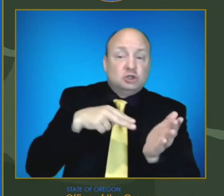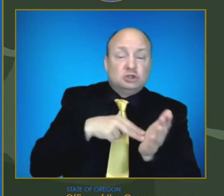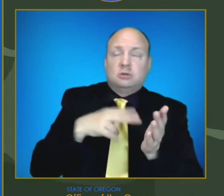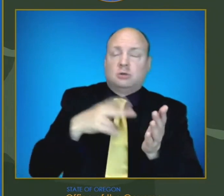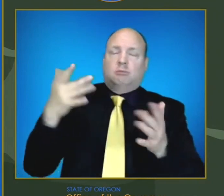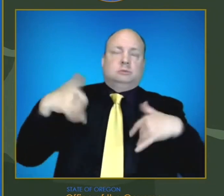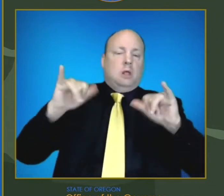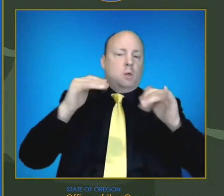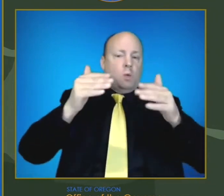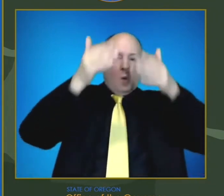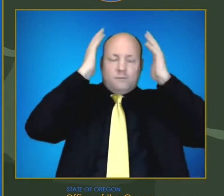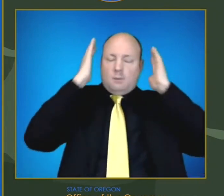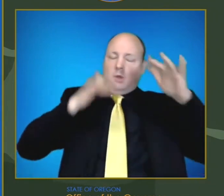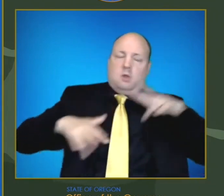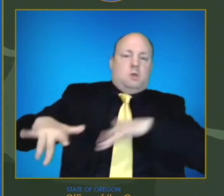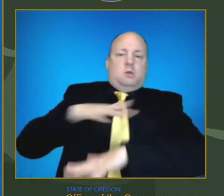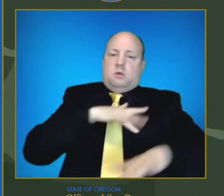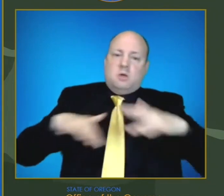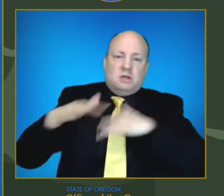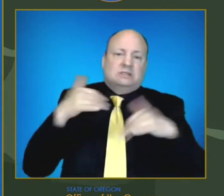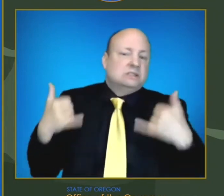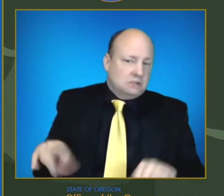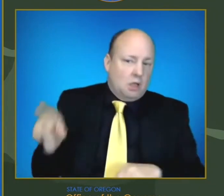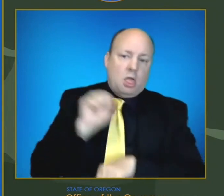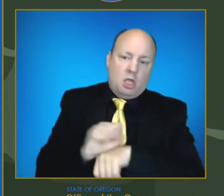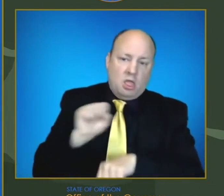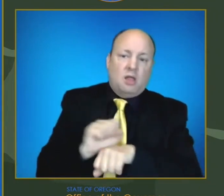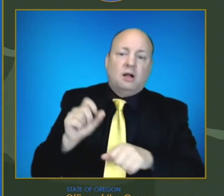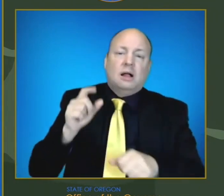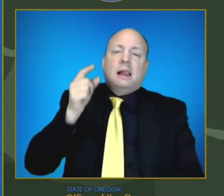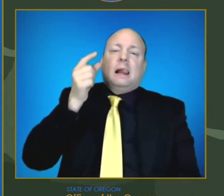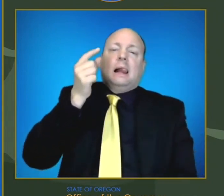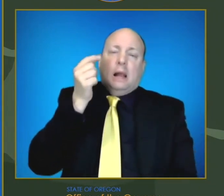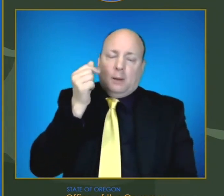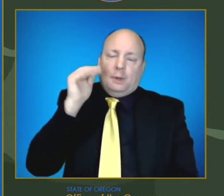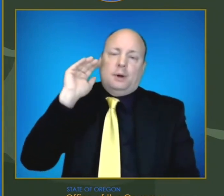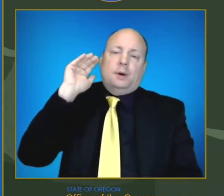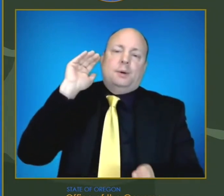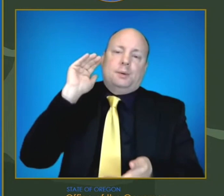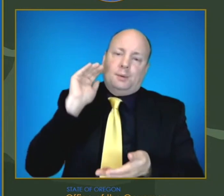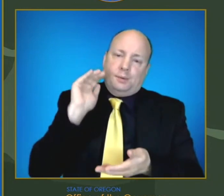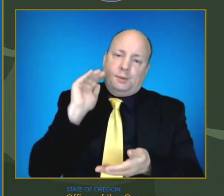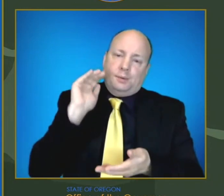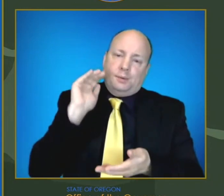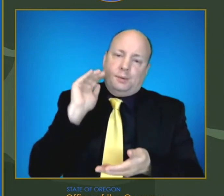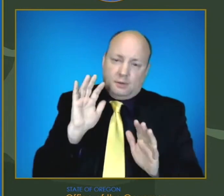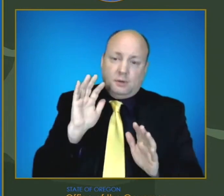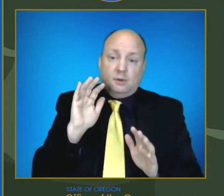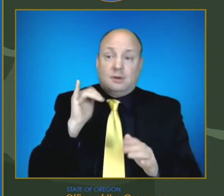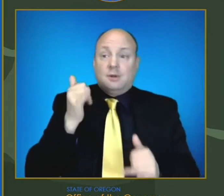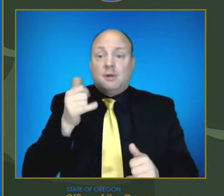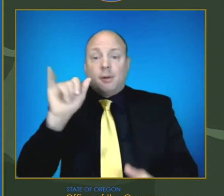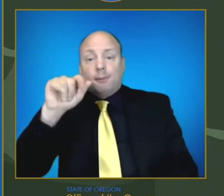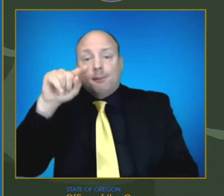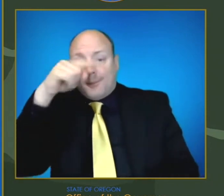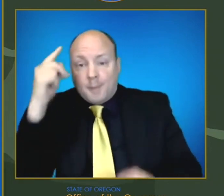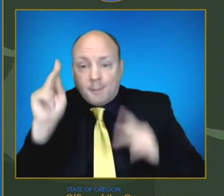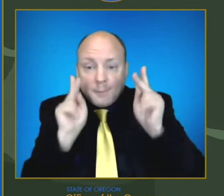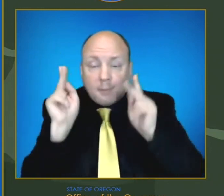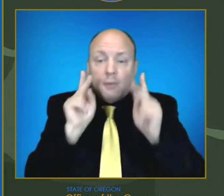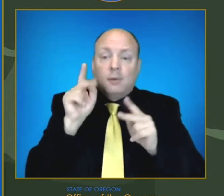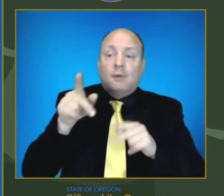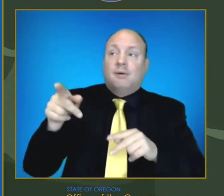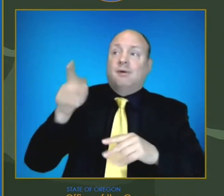down. I also want to note that hospitalizations for African Americans have spiked in recent weeks. We cannot let an